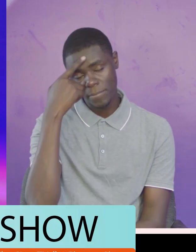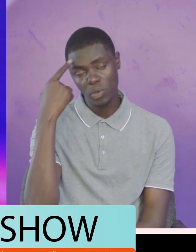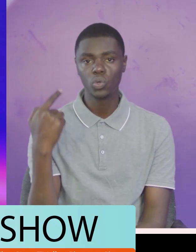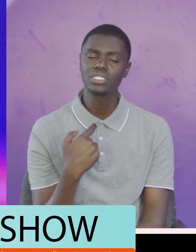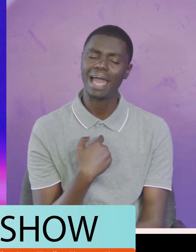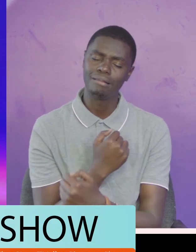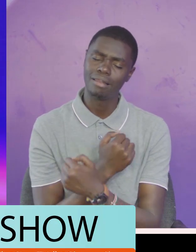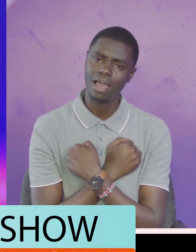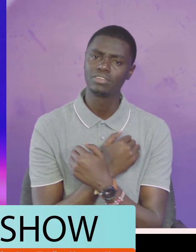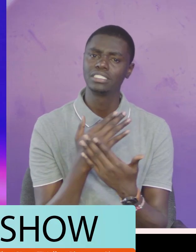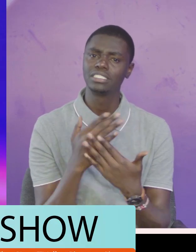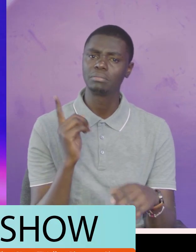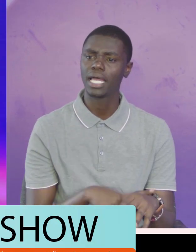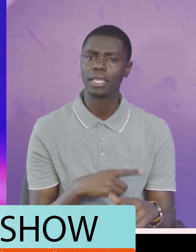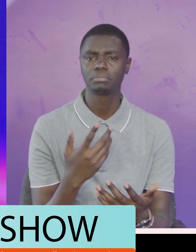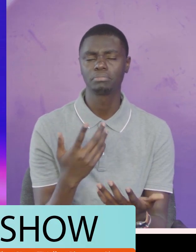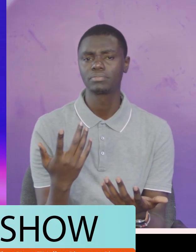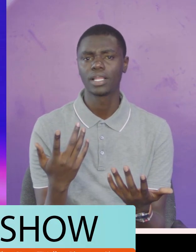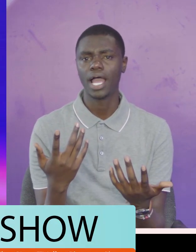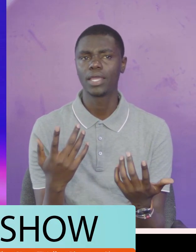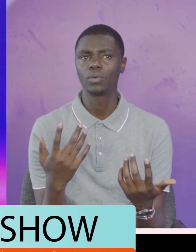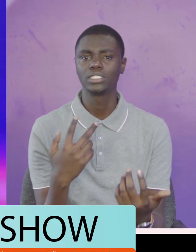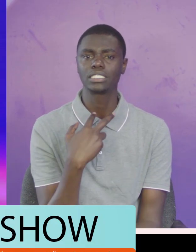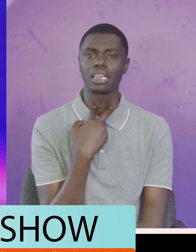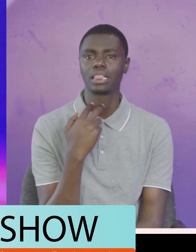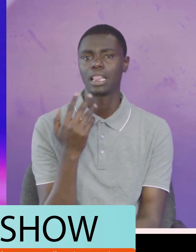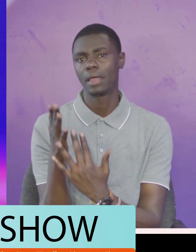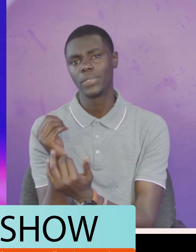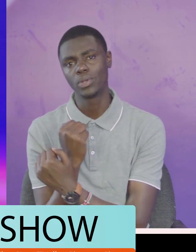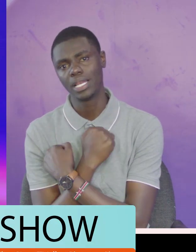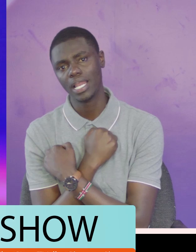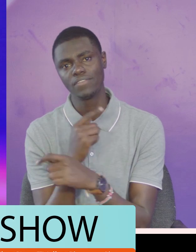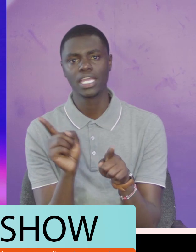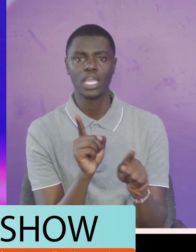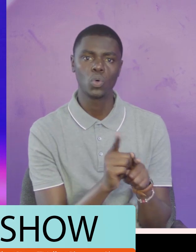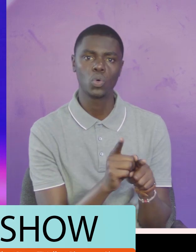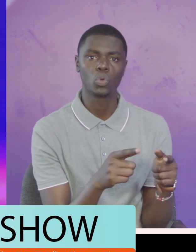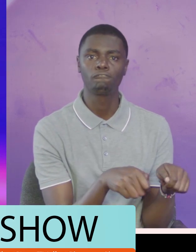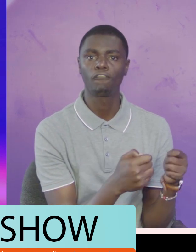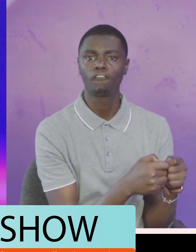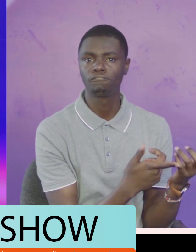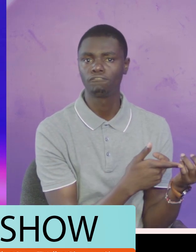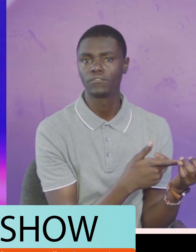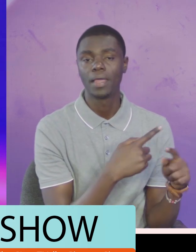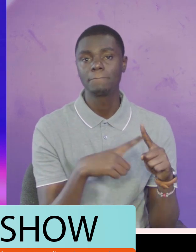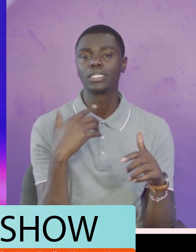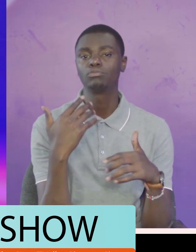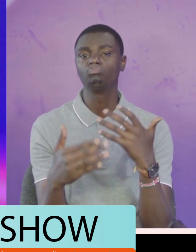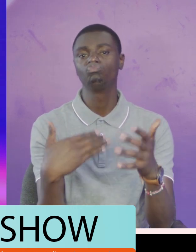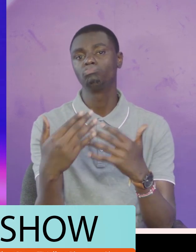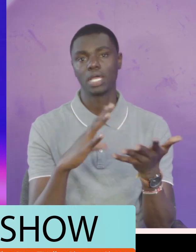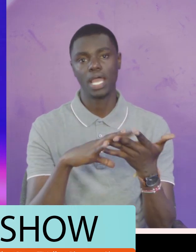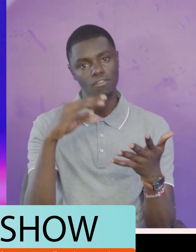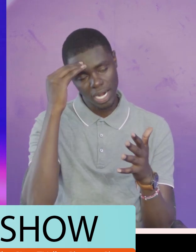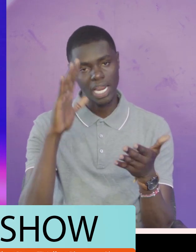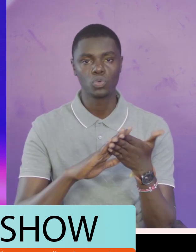So because I'm so loving, sometimes it was a thin line between loving the kids and spoiling them. But over